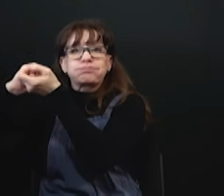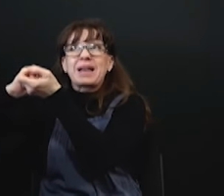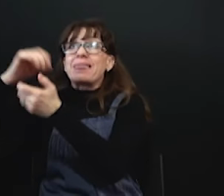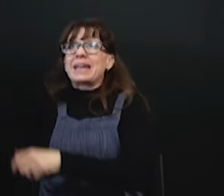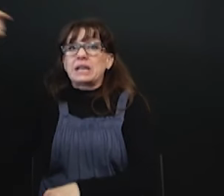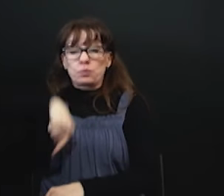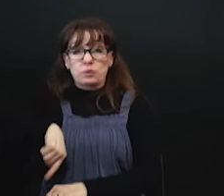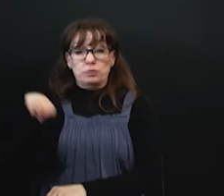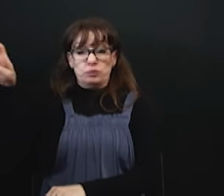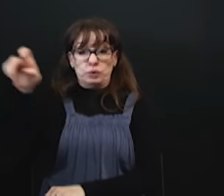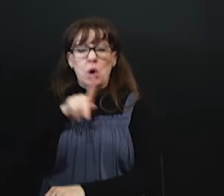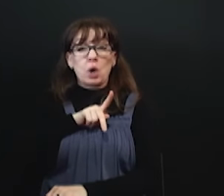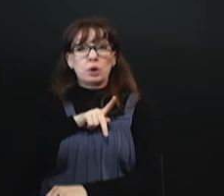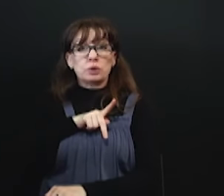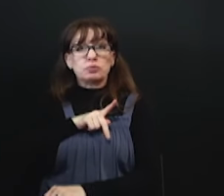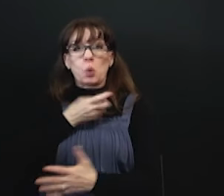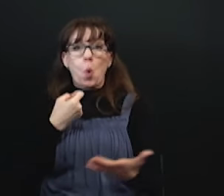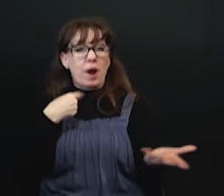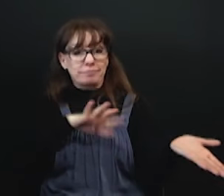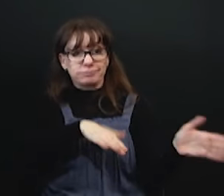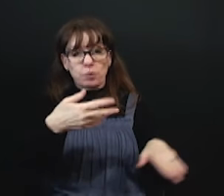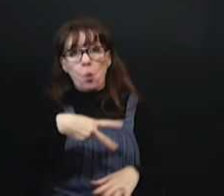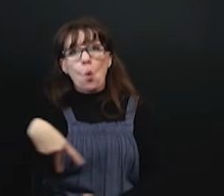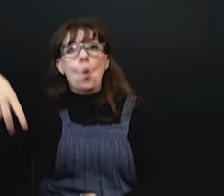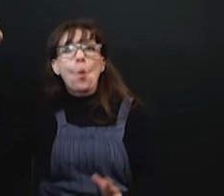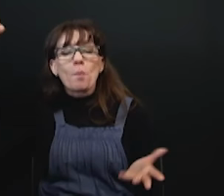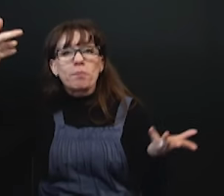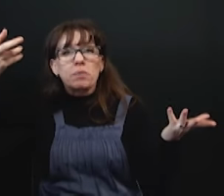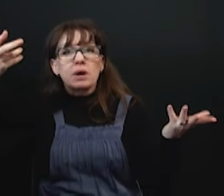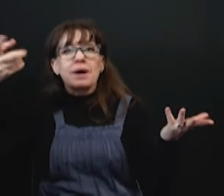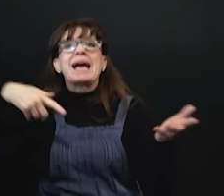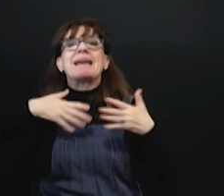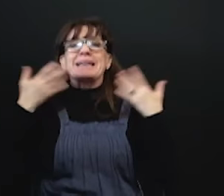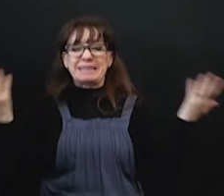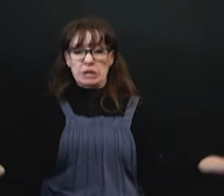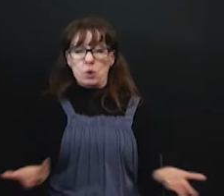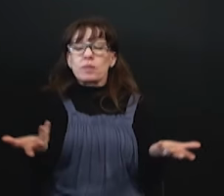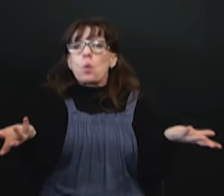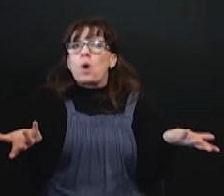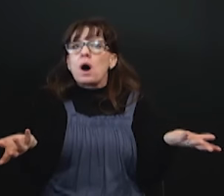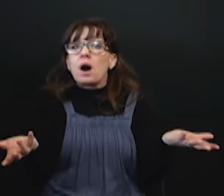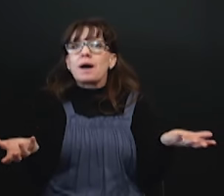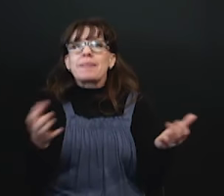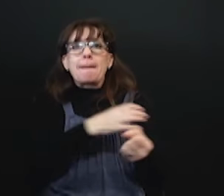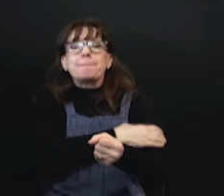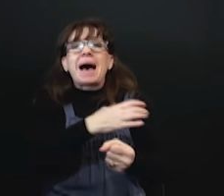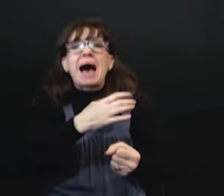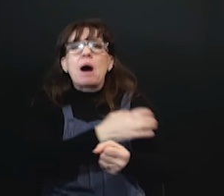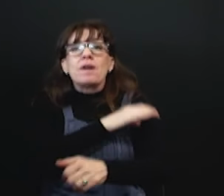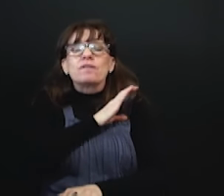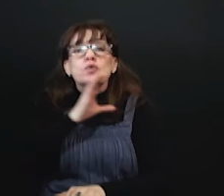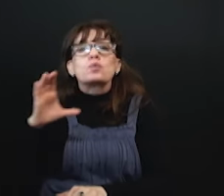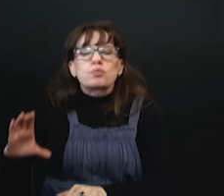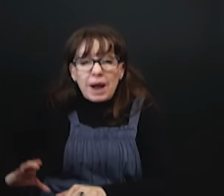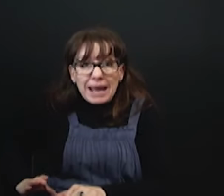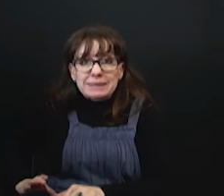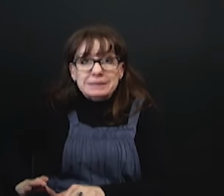returns or calls me home. Here in the what? The power of